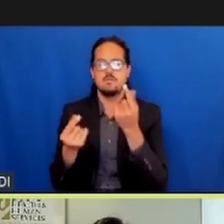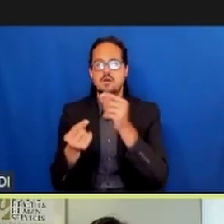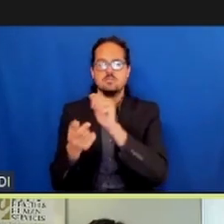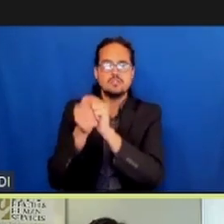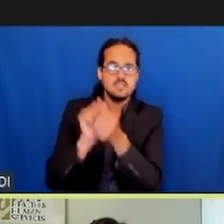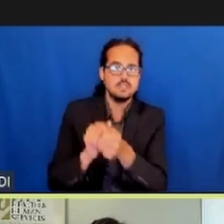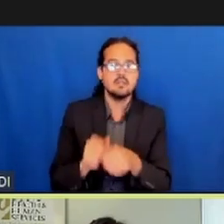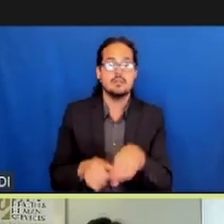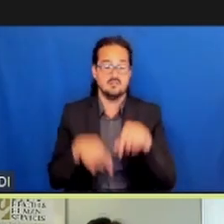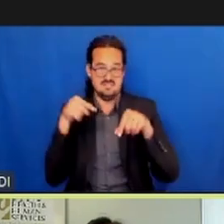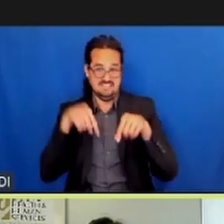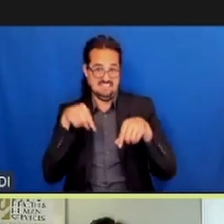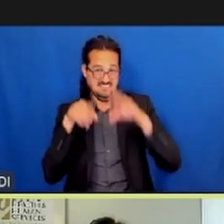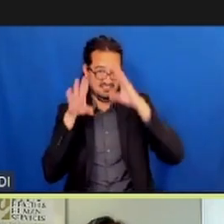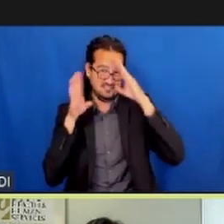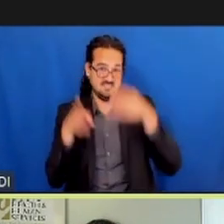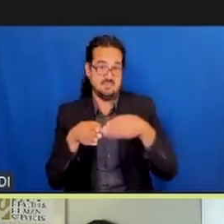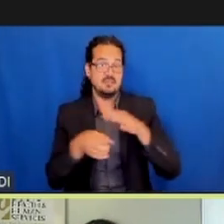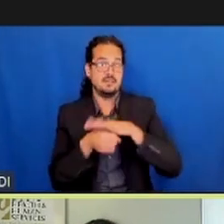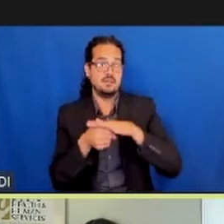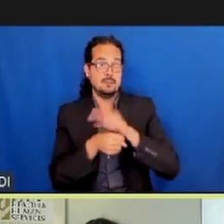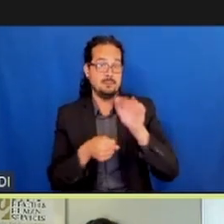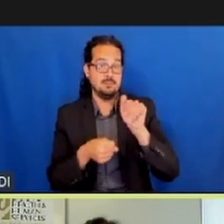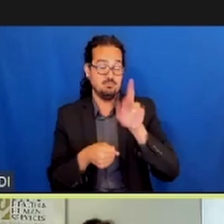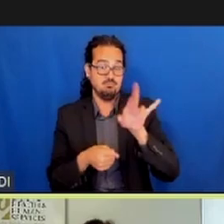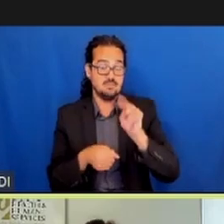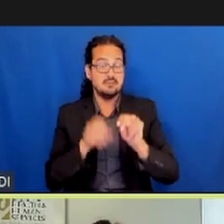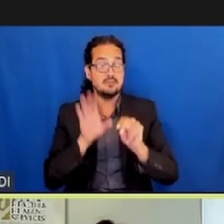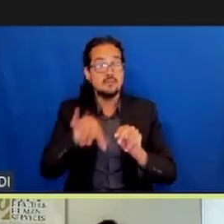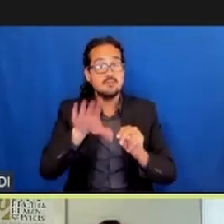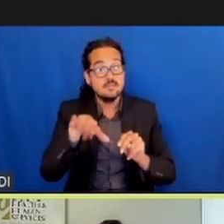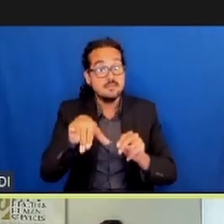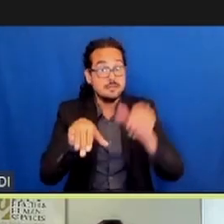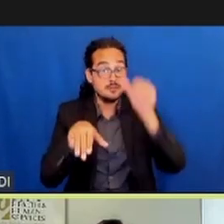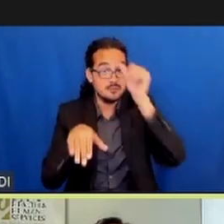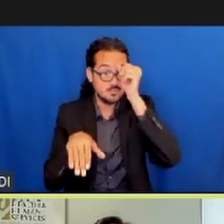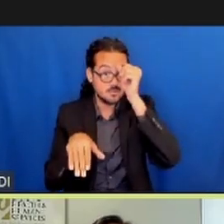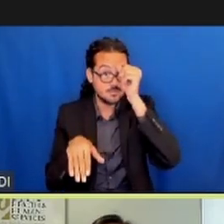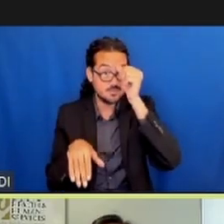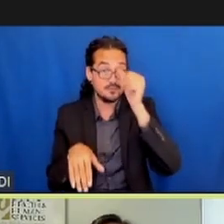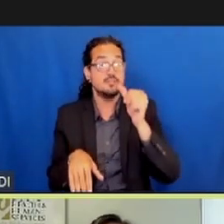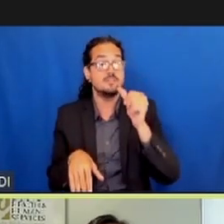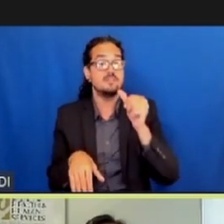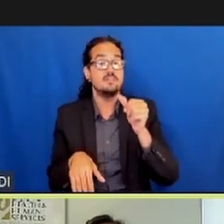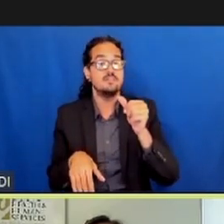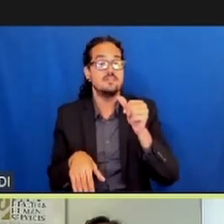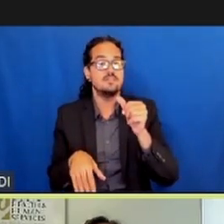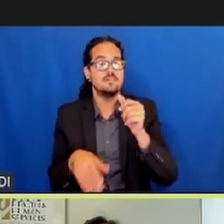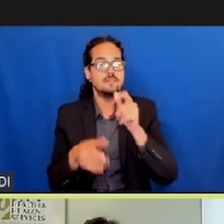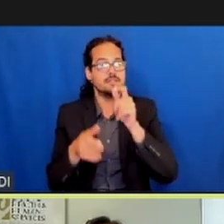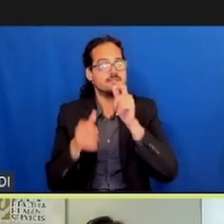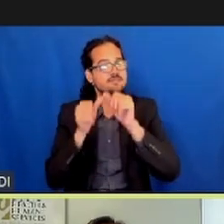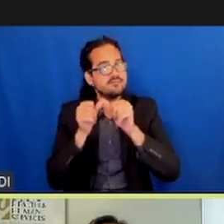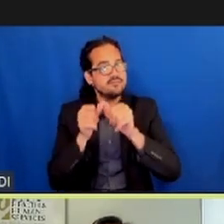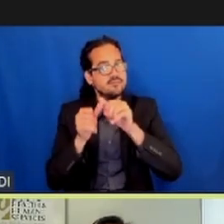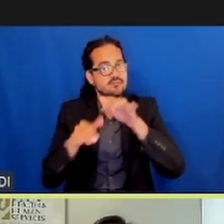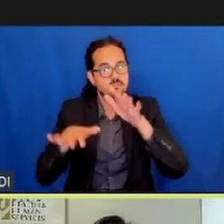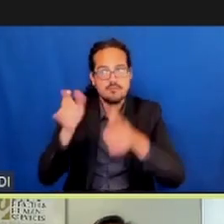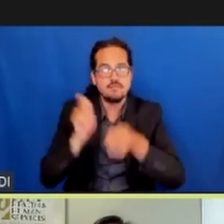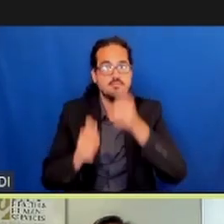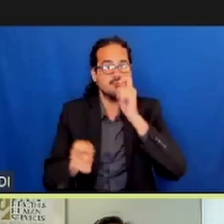remain dynamic in this response. So we commit to increasing that frequency of that publication as needed for the sake of